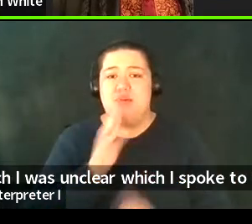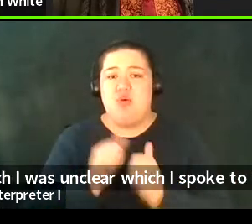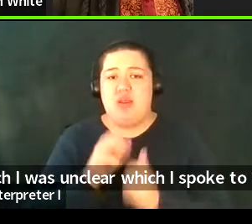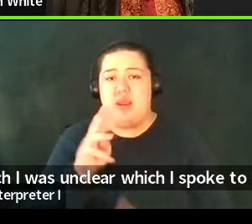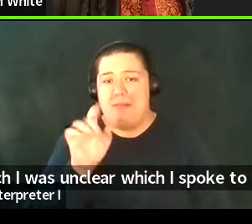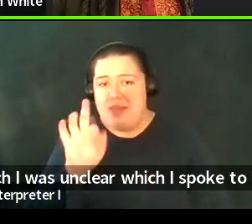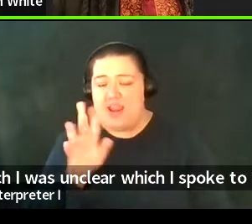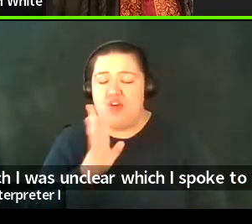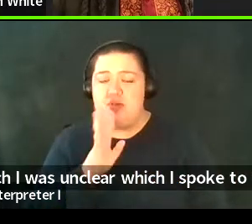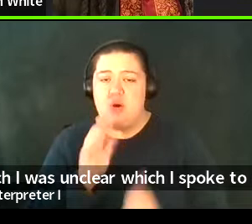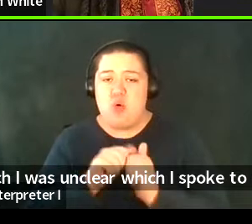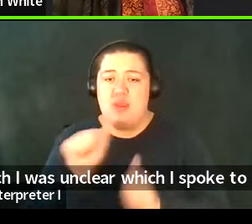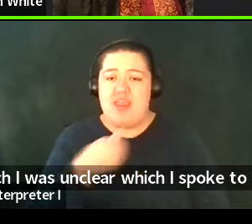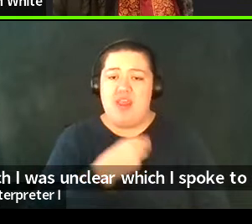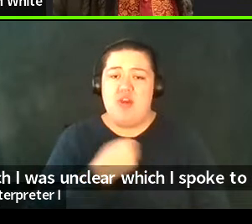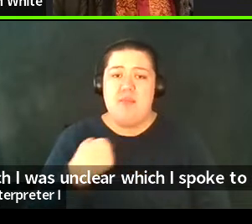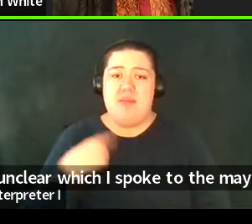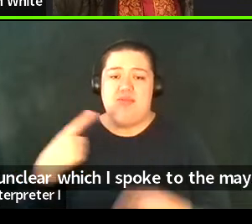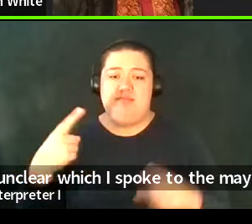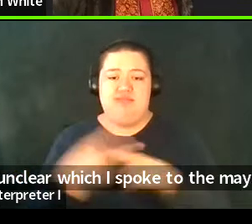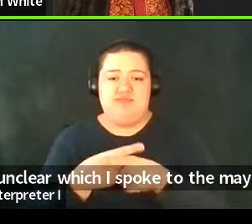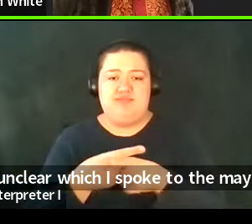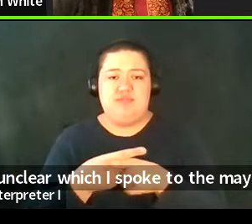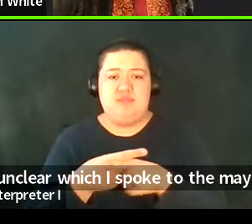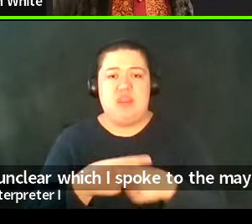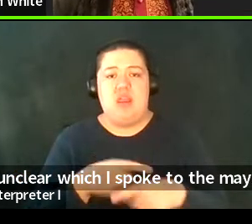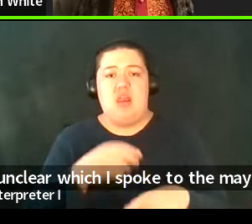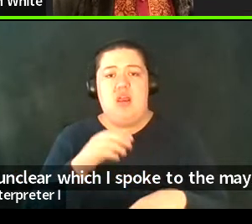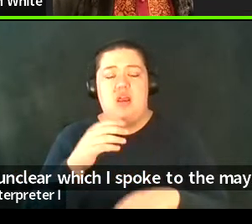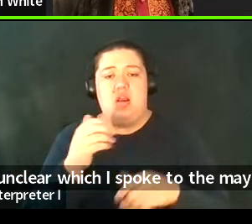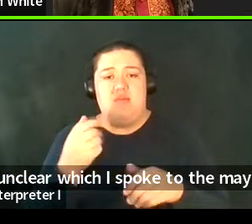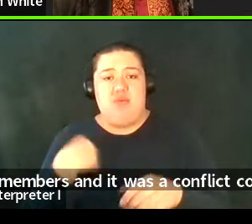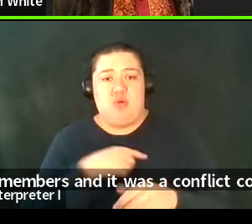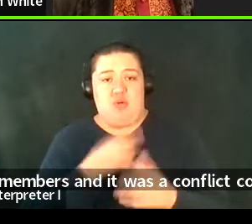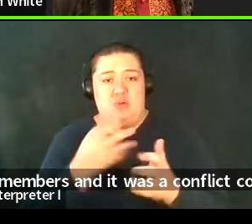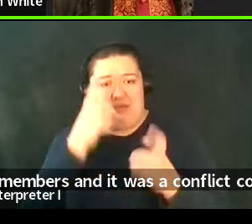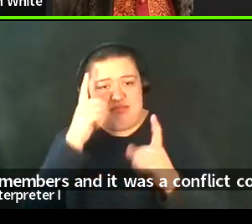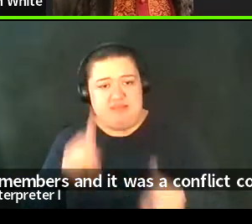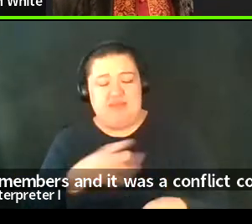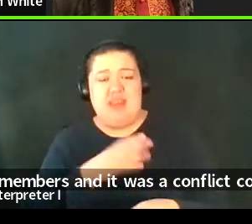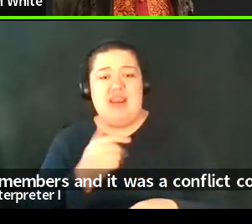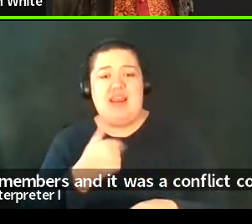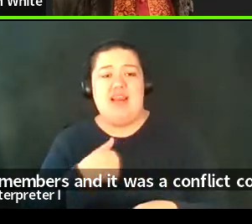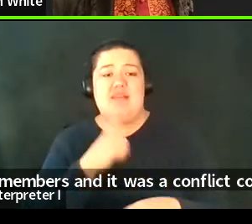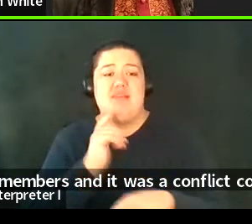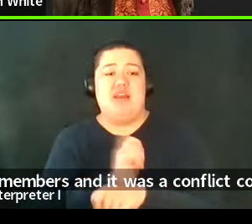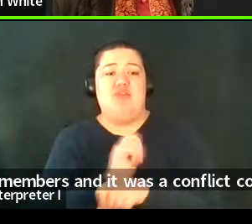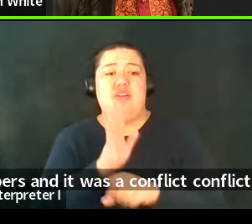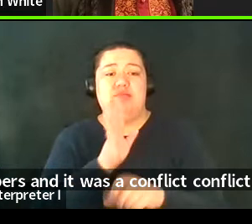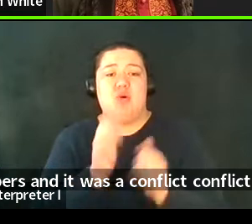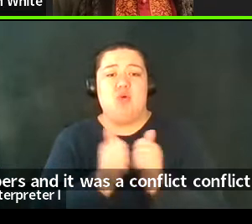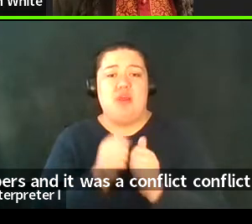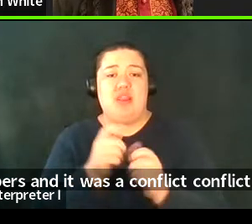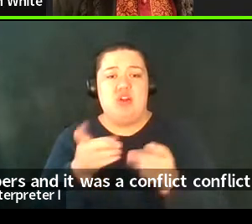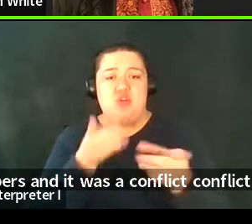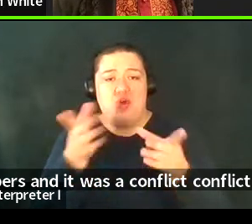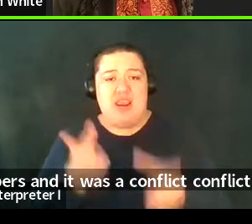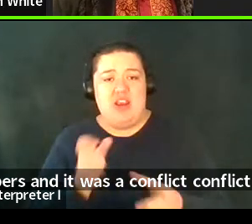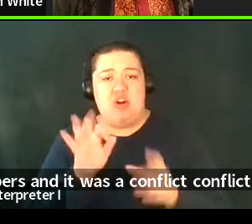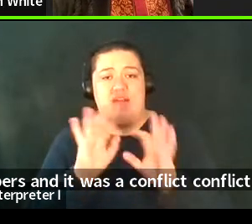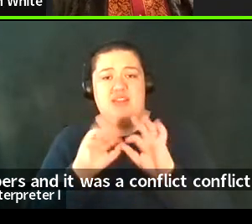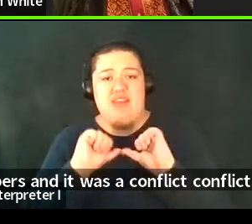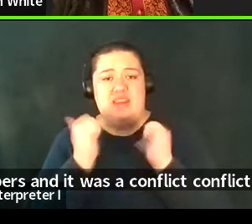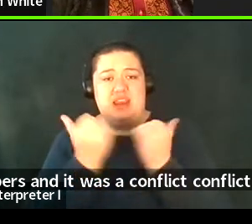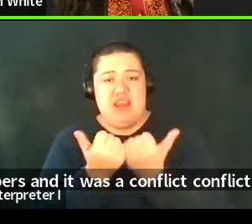to other members, and it was a conflict on where we were going to land. And then I actually spoke to the director of the agency,